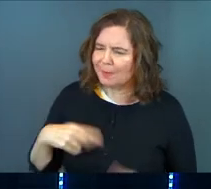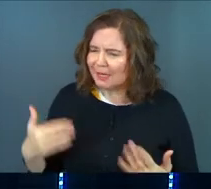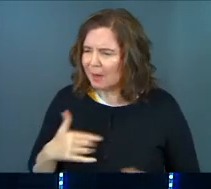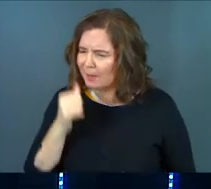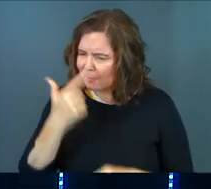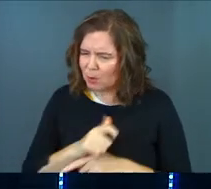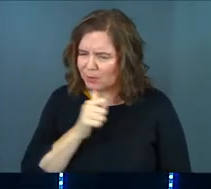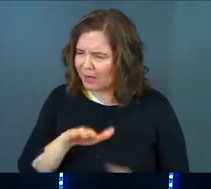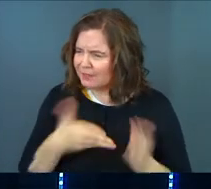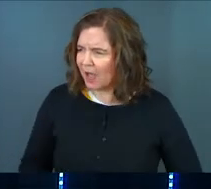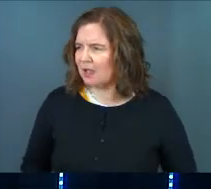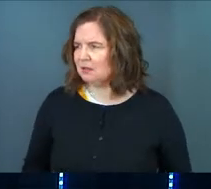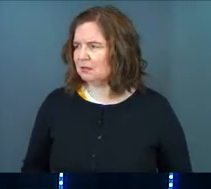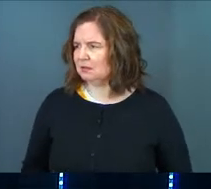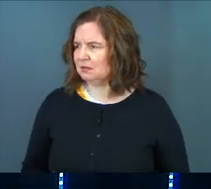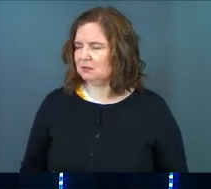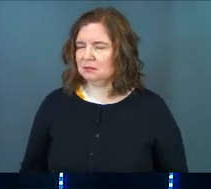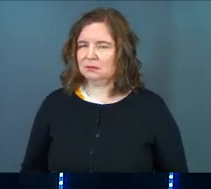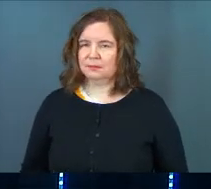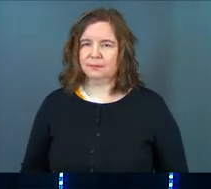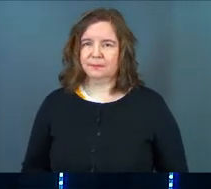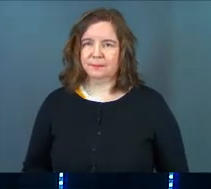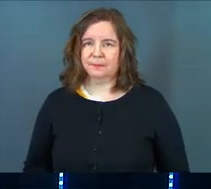you had been here, my brother would not have died.